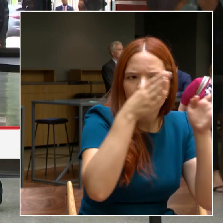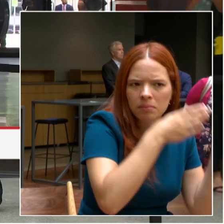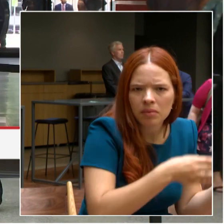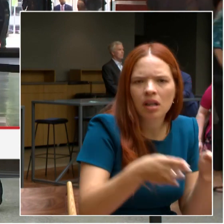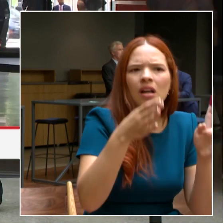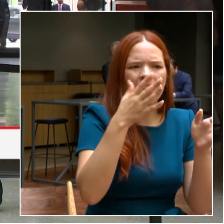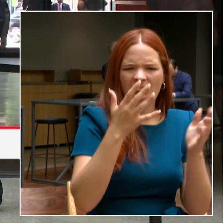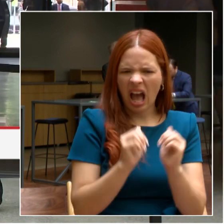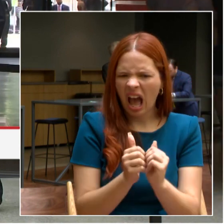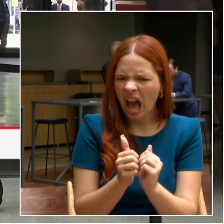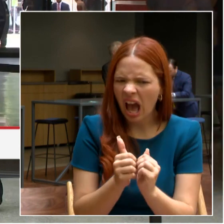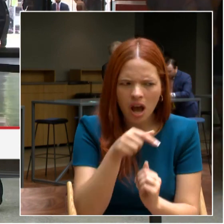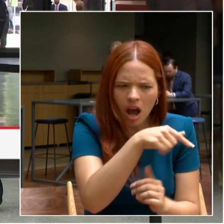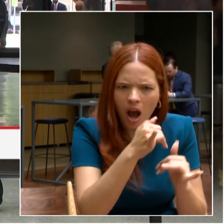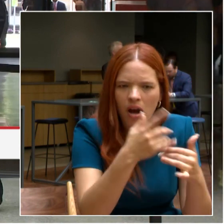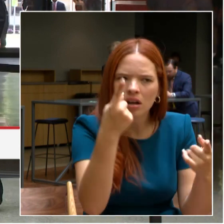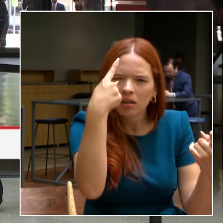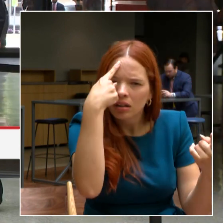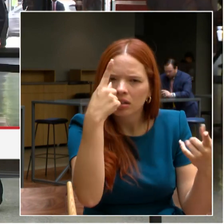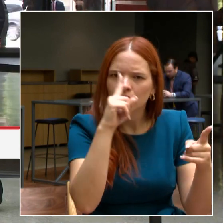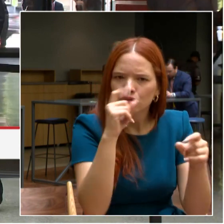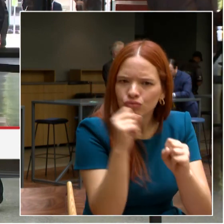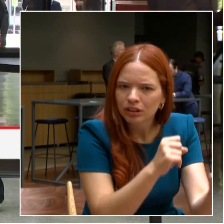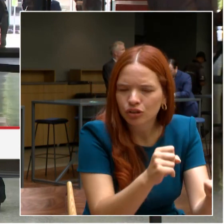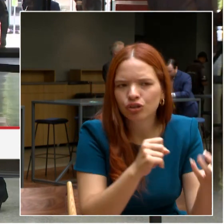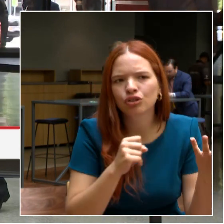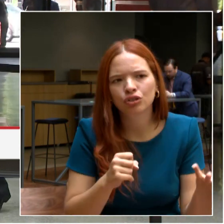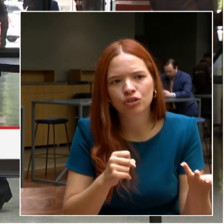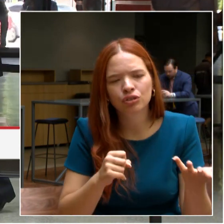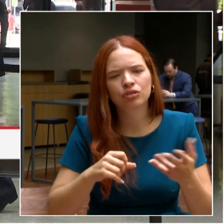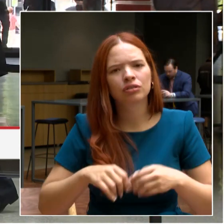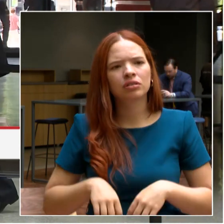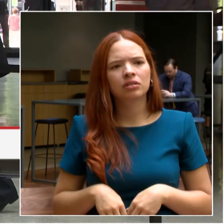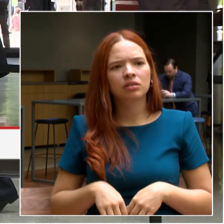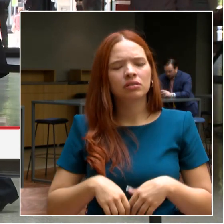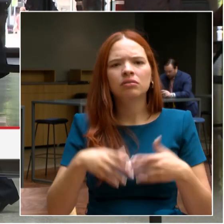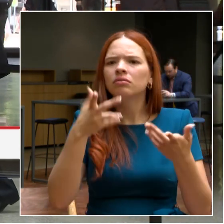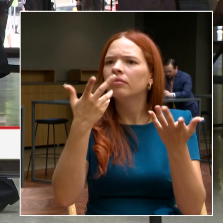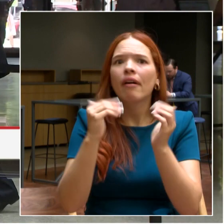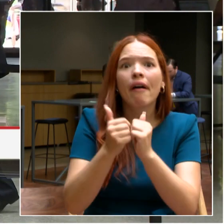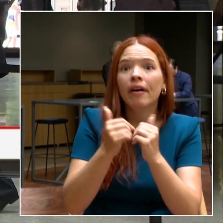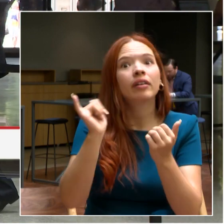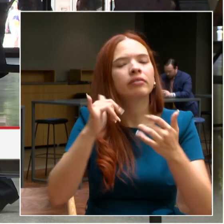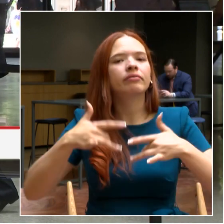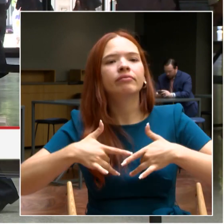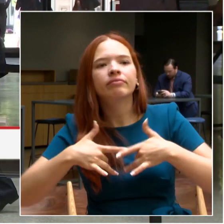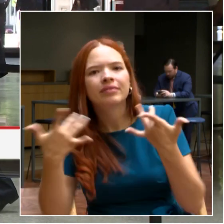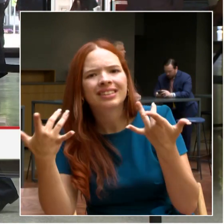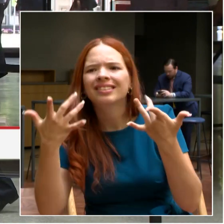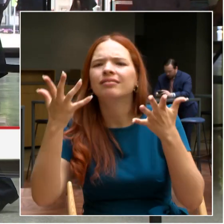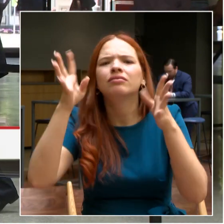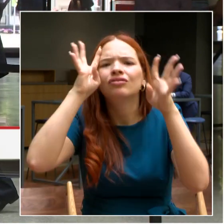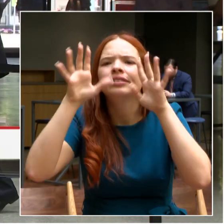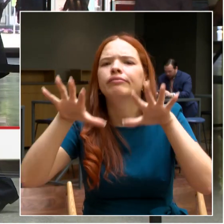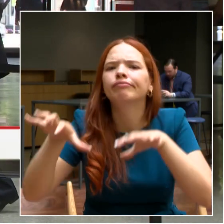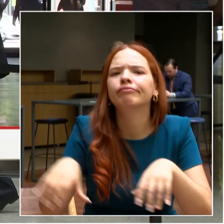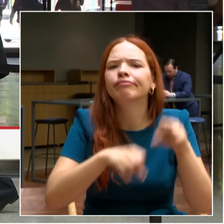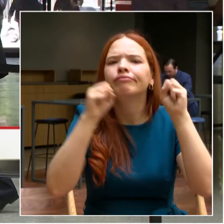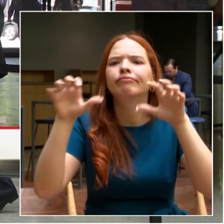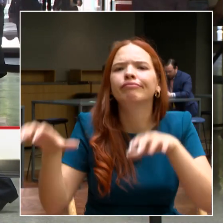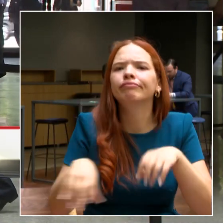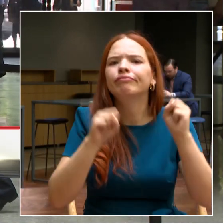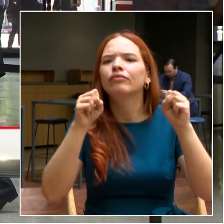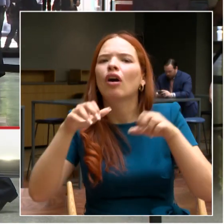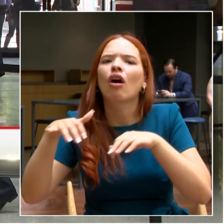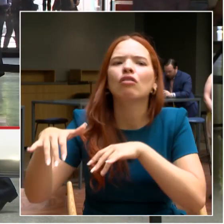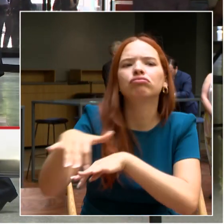part, right? Reimagining, coming up with the big ideas, and then the hard work really starts, which is to make it happen. And